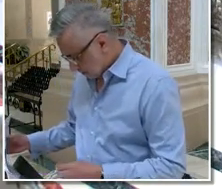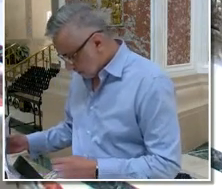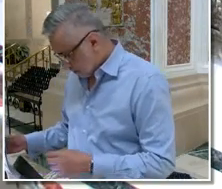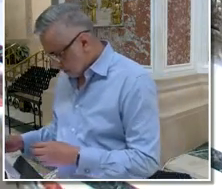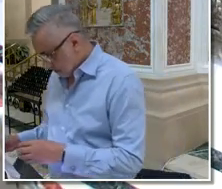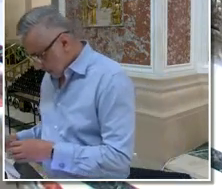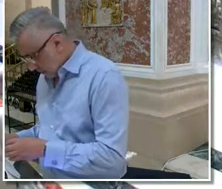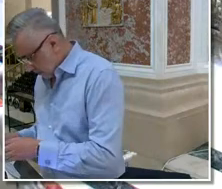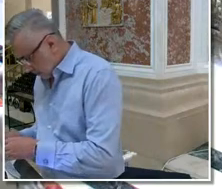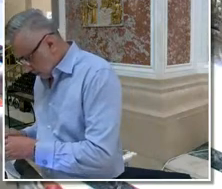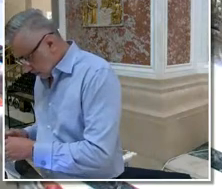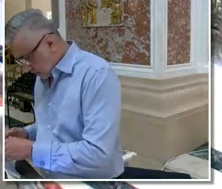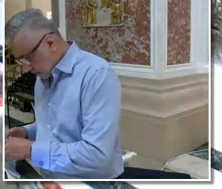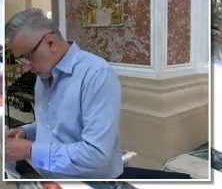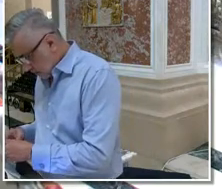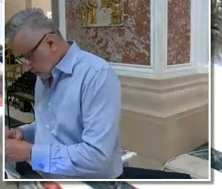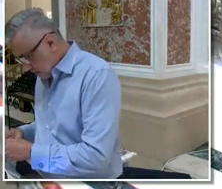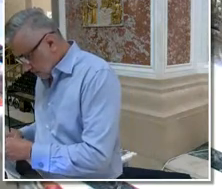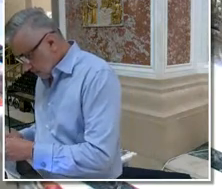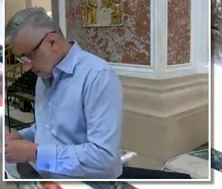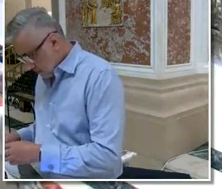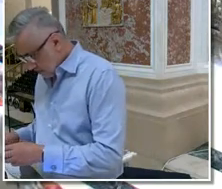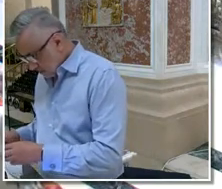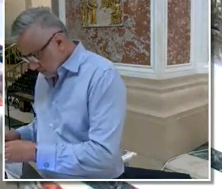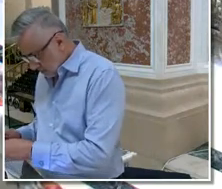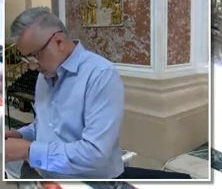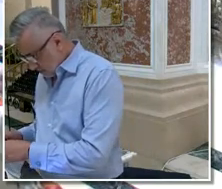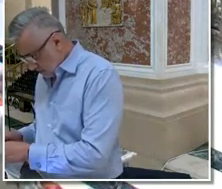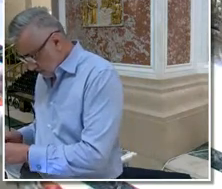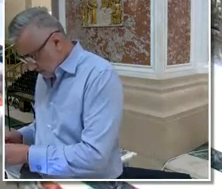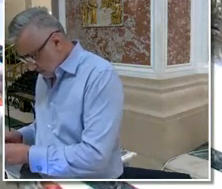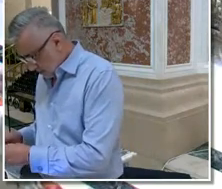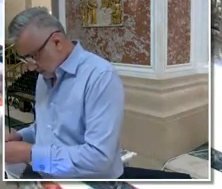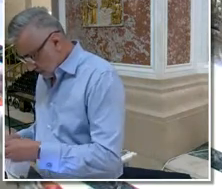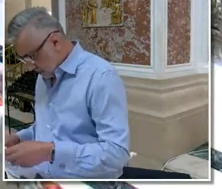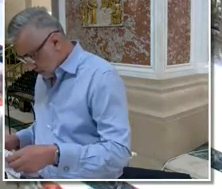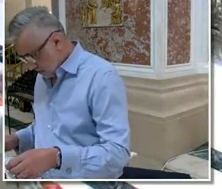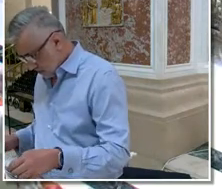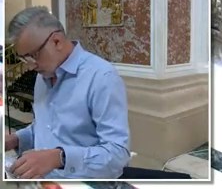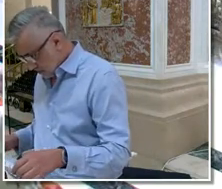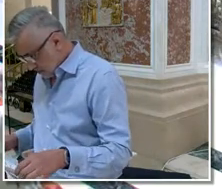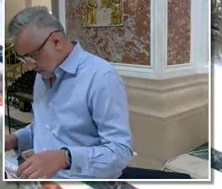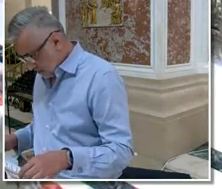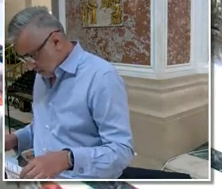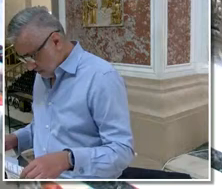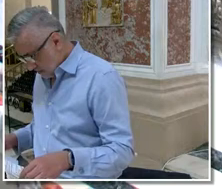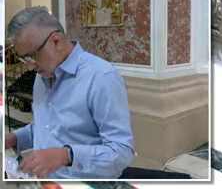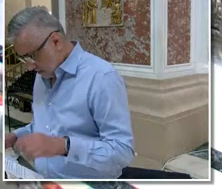Thank you.